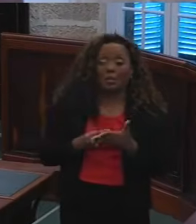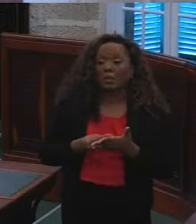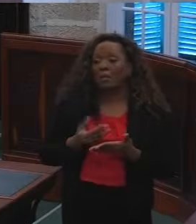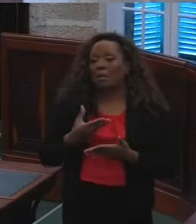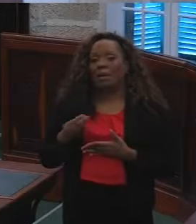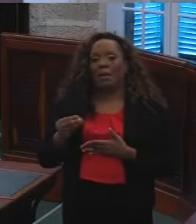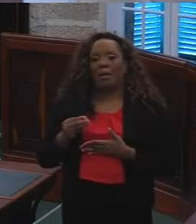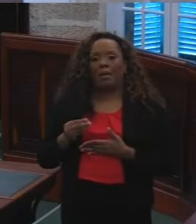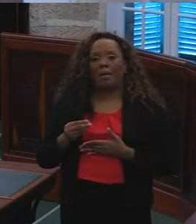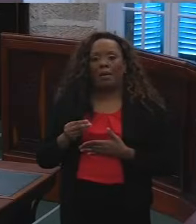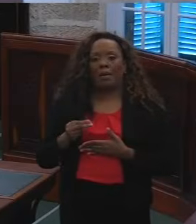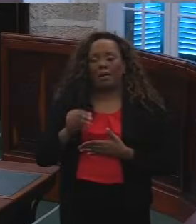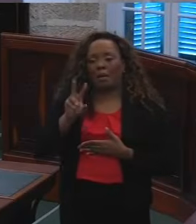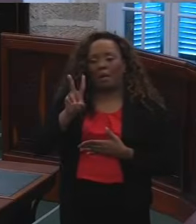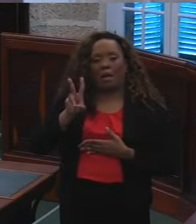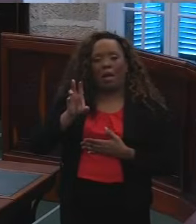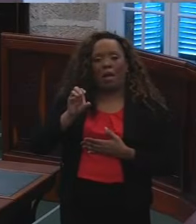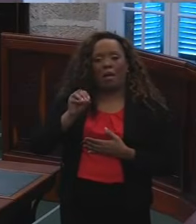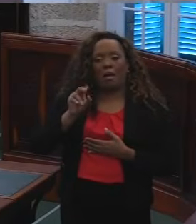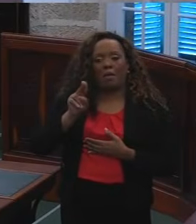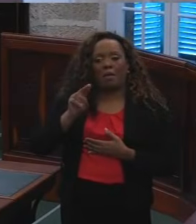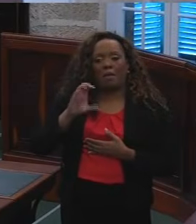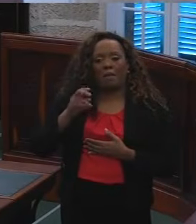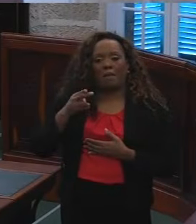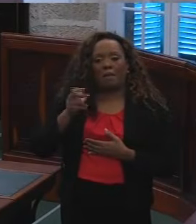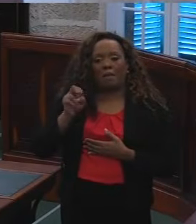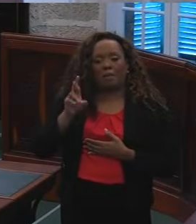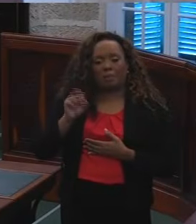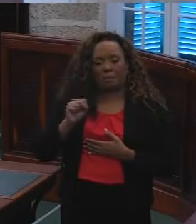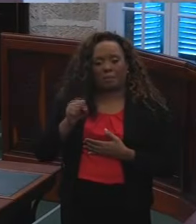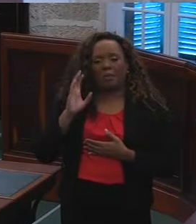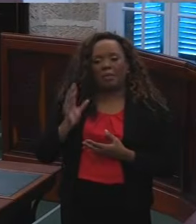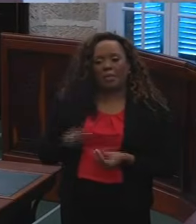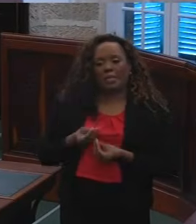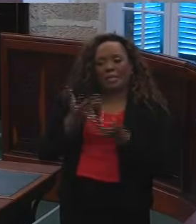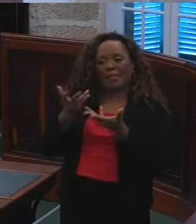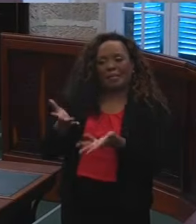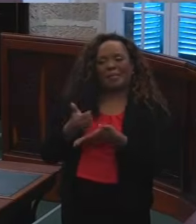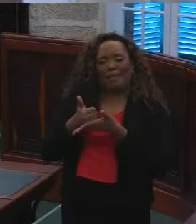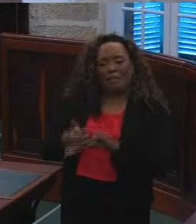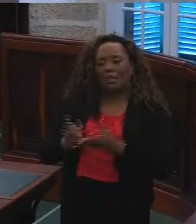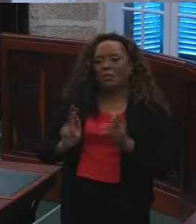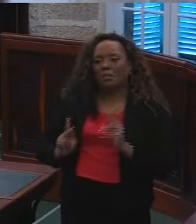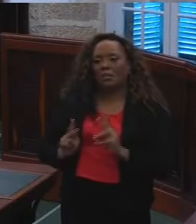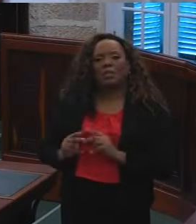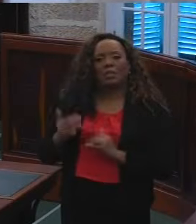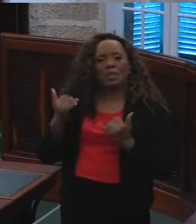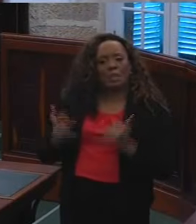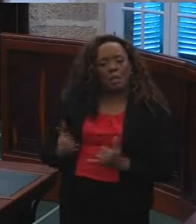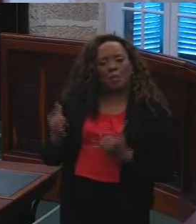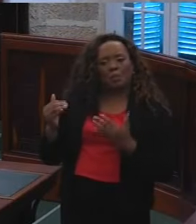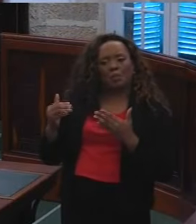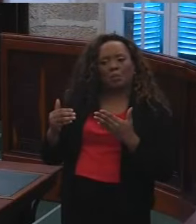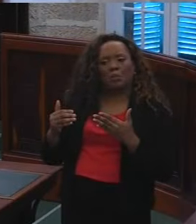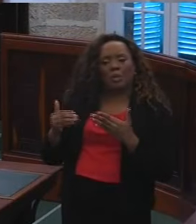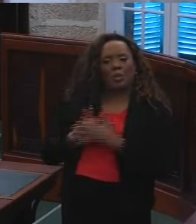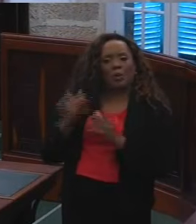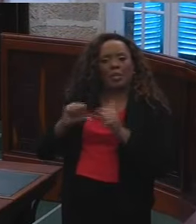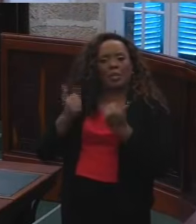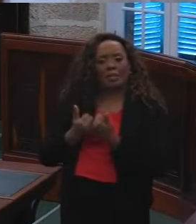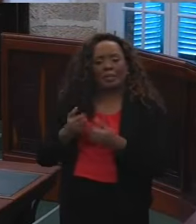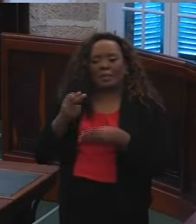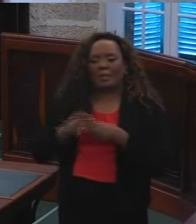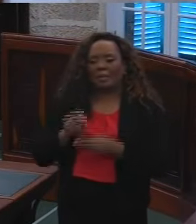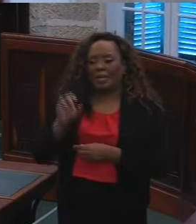through the former Welfare Department, now the Social Empowerment Agency. You would have heard it being exposed in our budget that we were going to increase